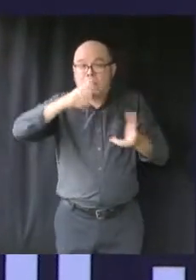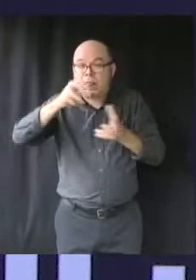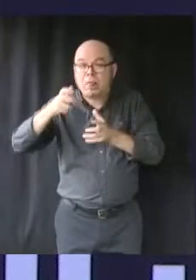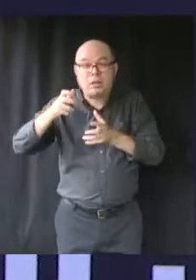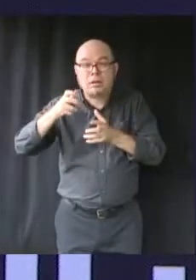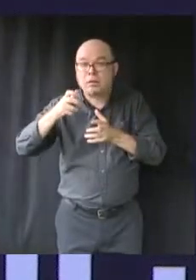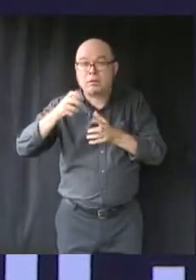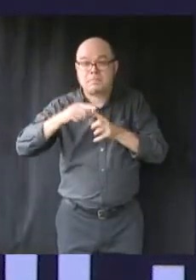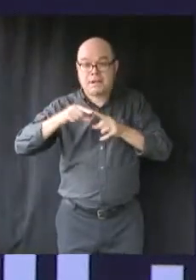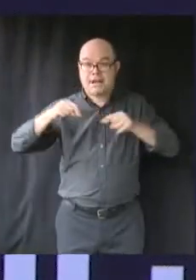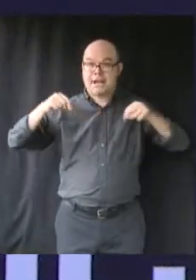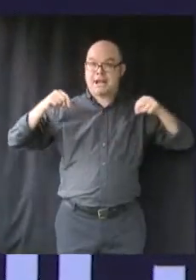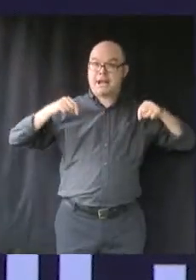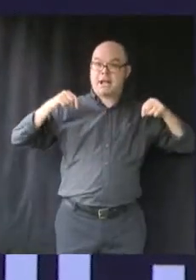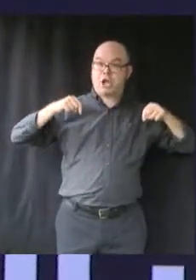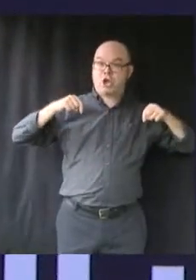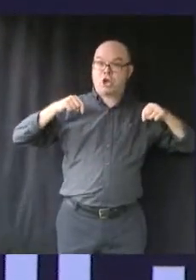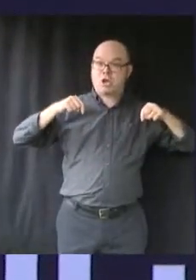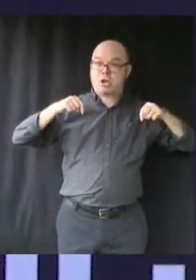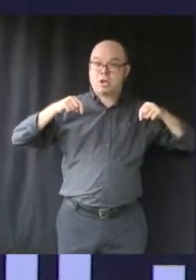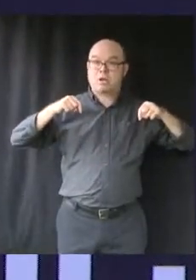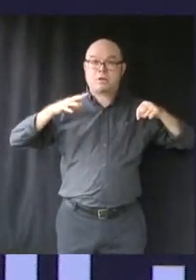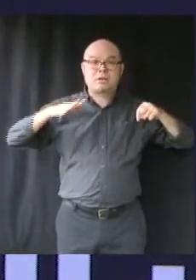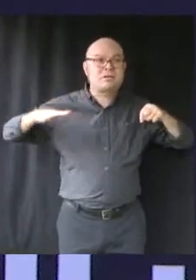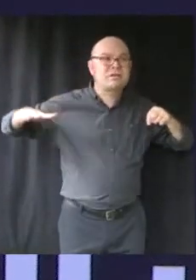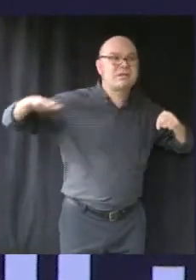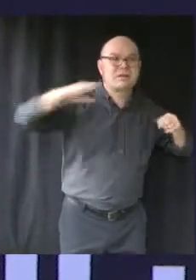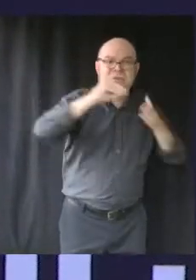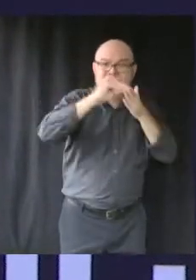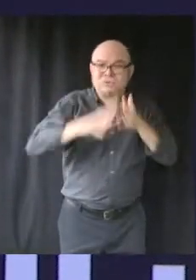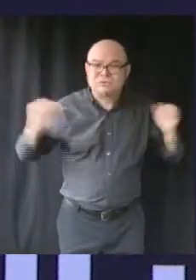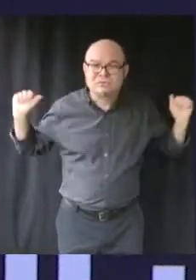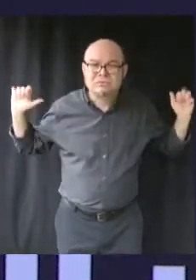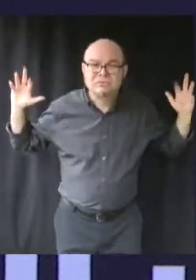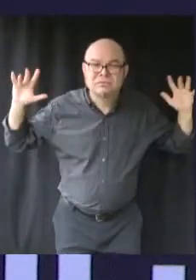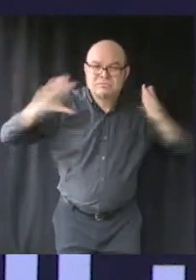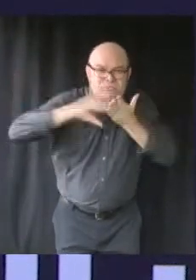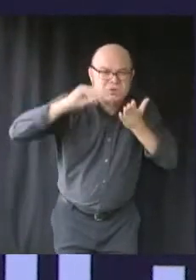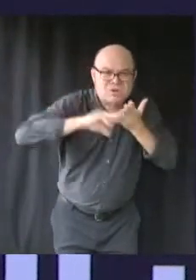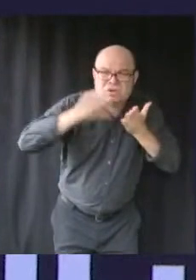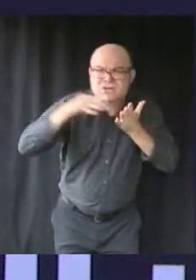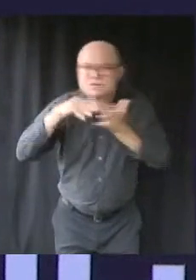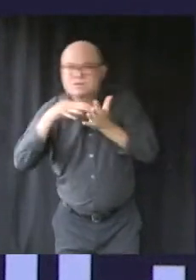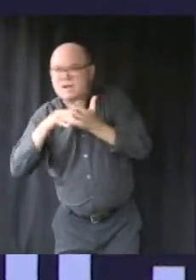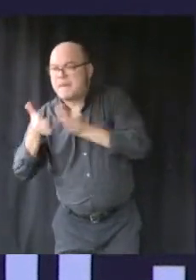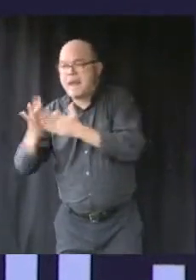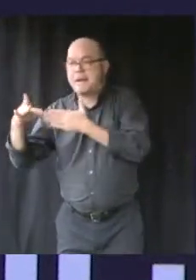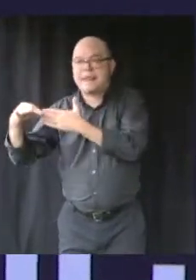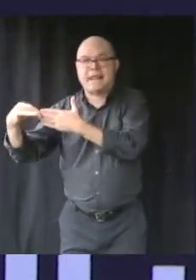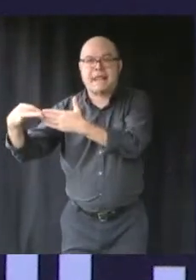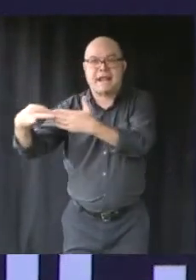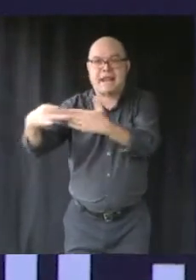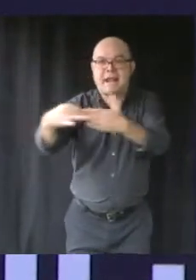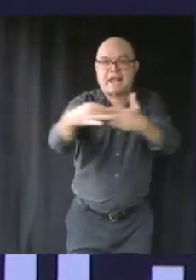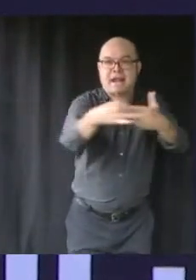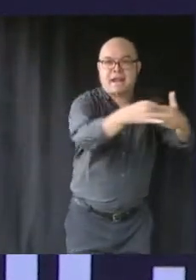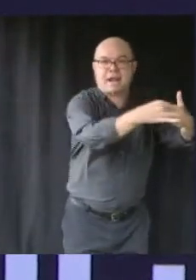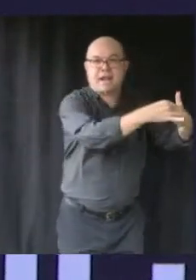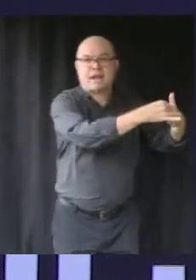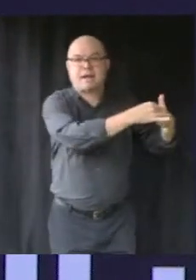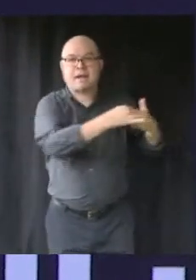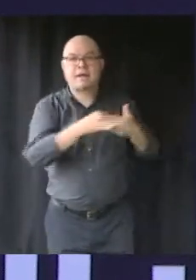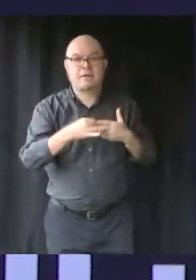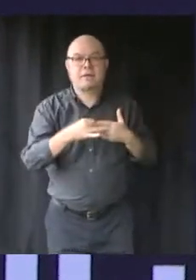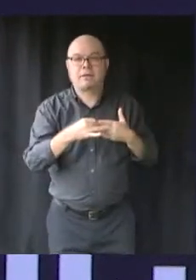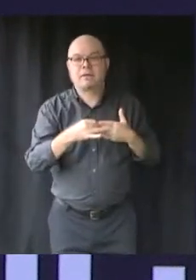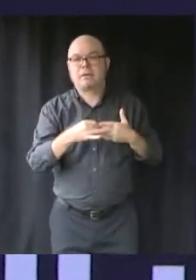been on the front lines making a real difference in this field, has been neglected. Well, not anymore, not in the Biden